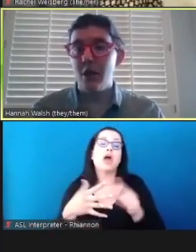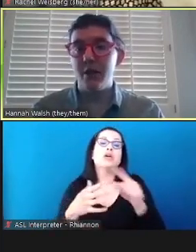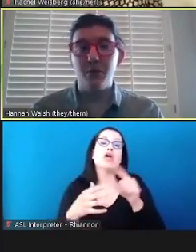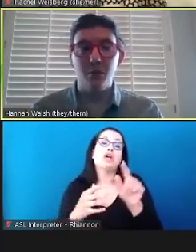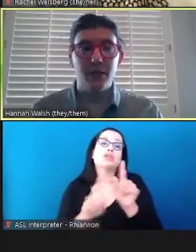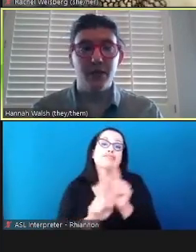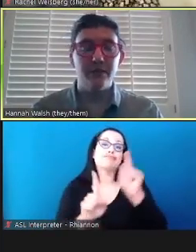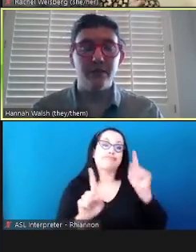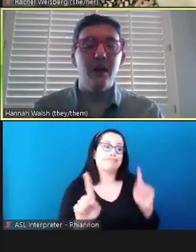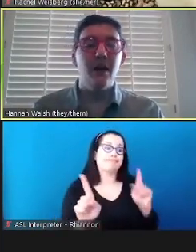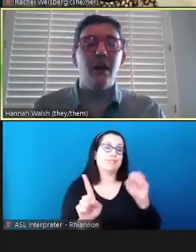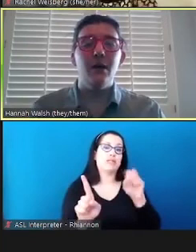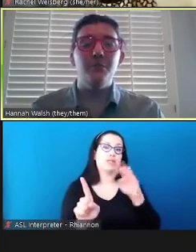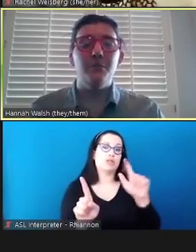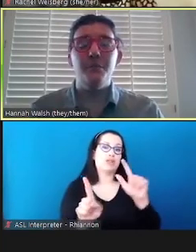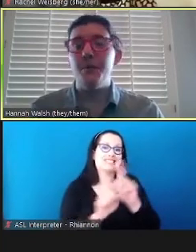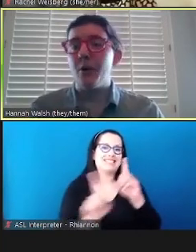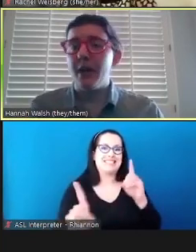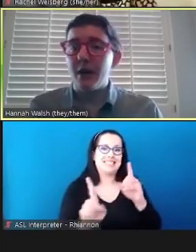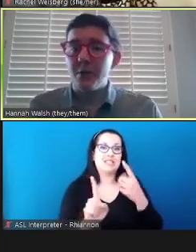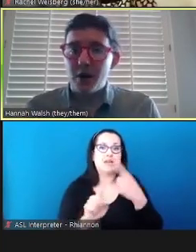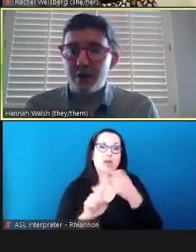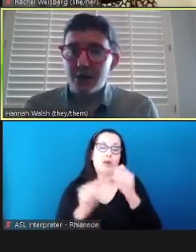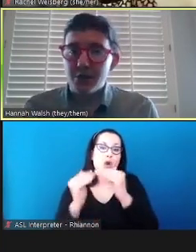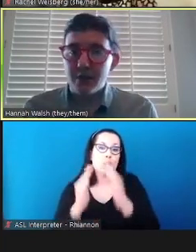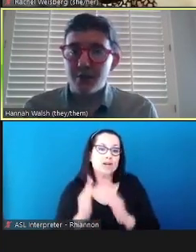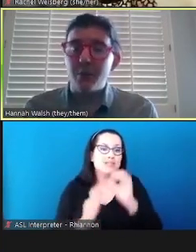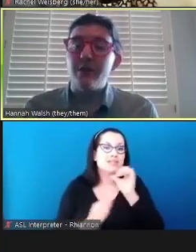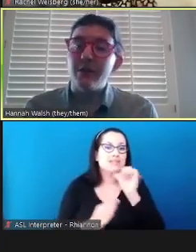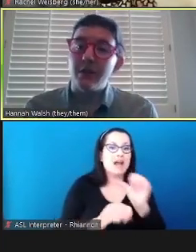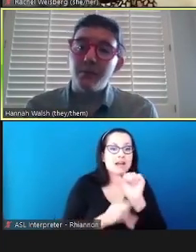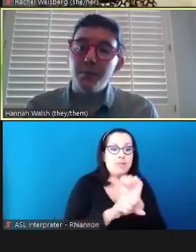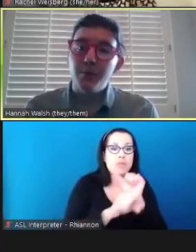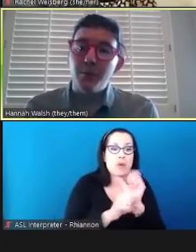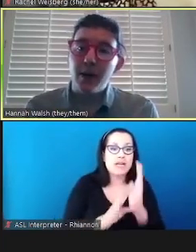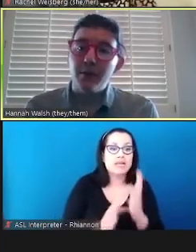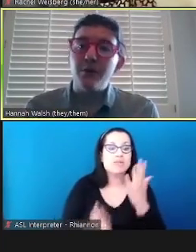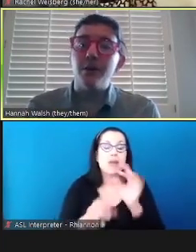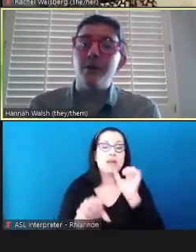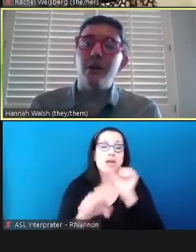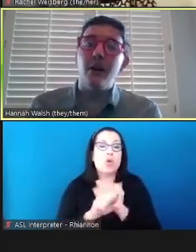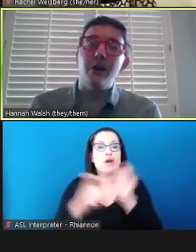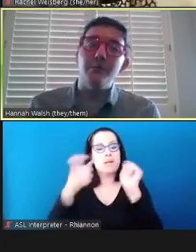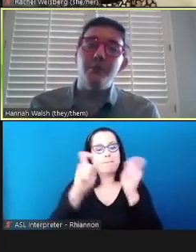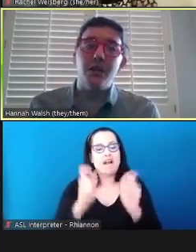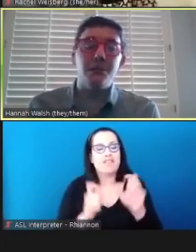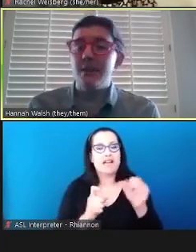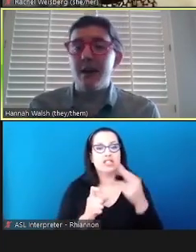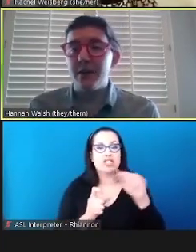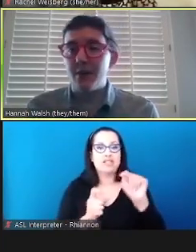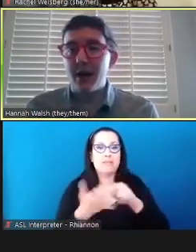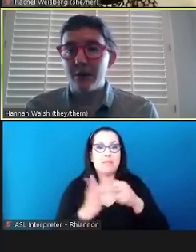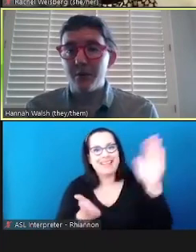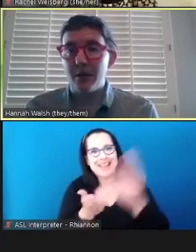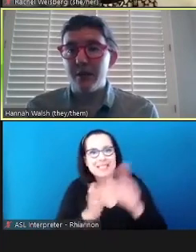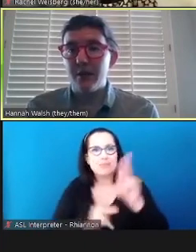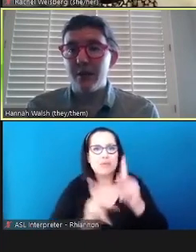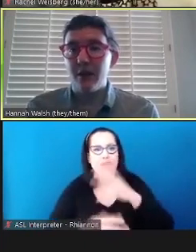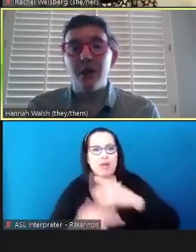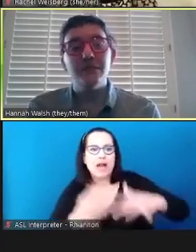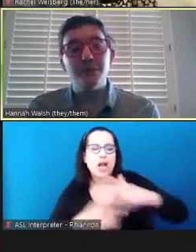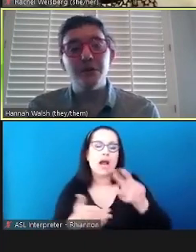or non-employees, maybe working a modified shift where there's less people around or Jacob doesn't have to interact